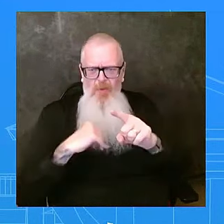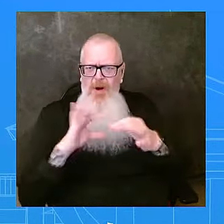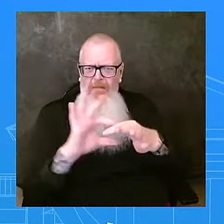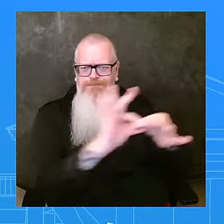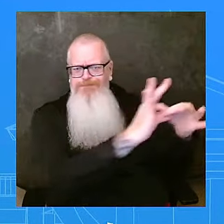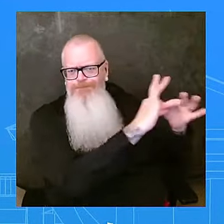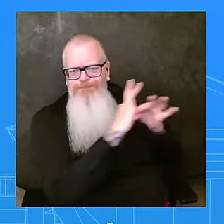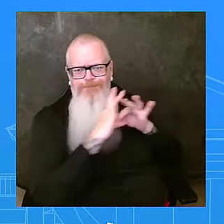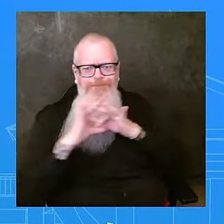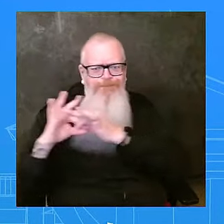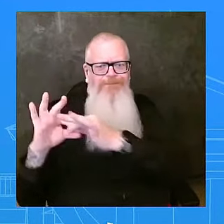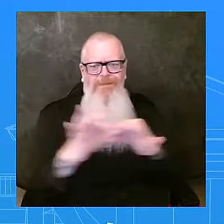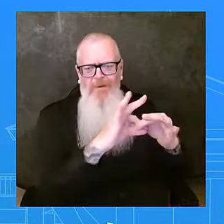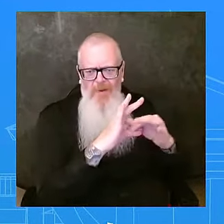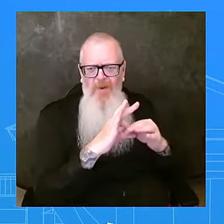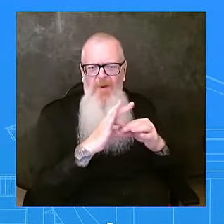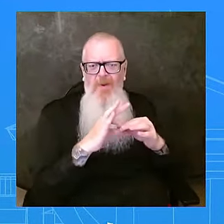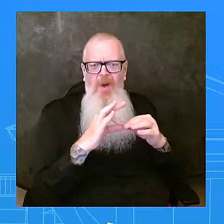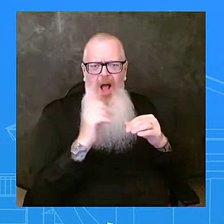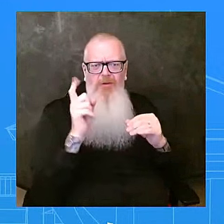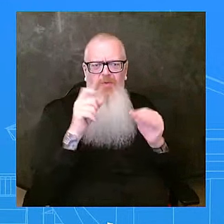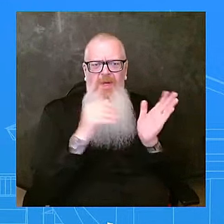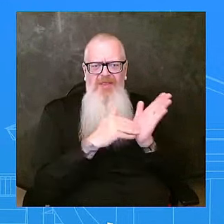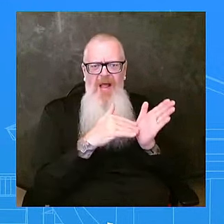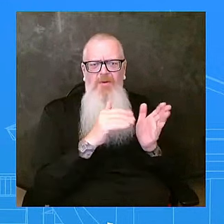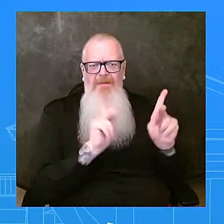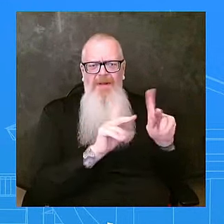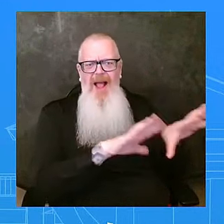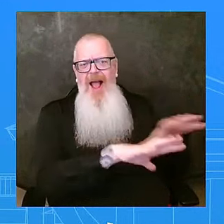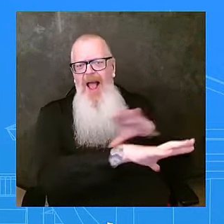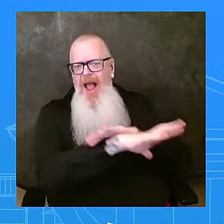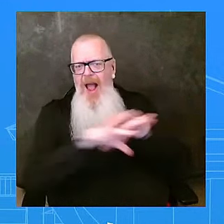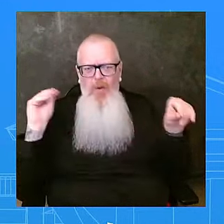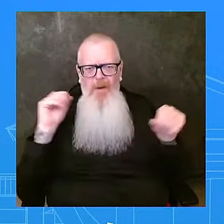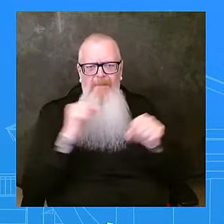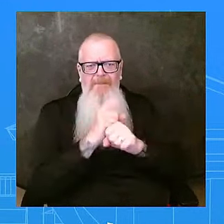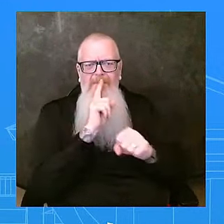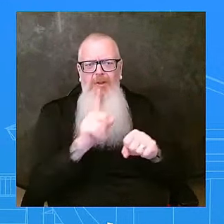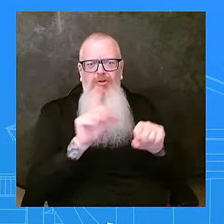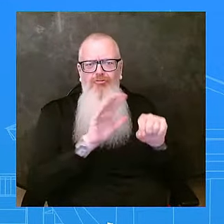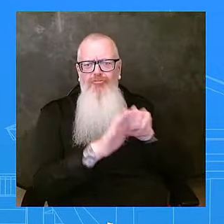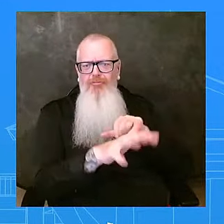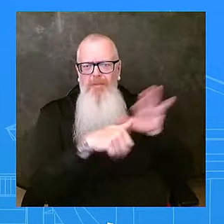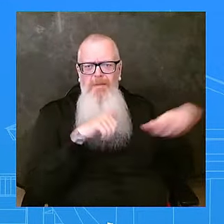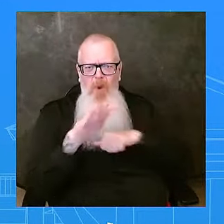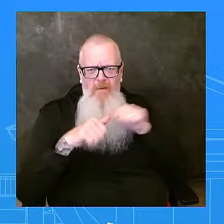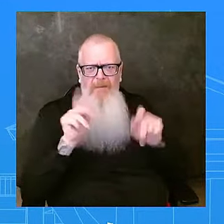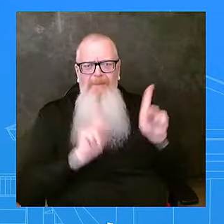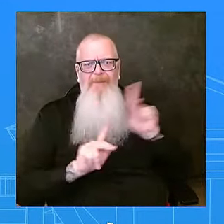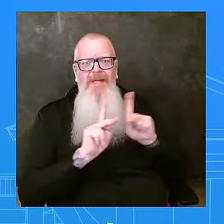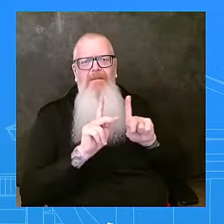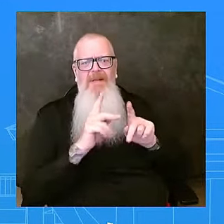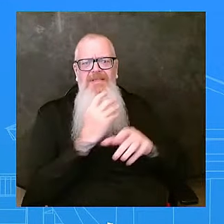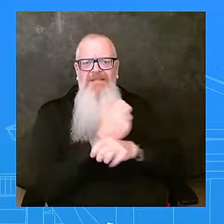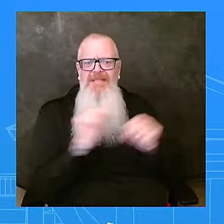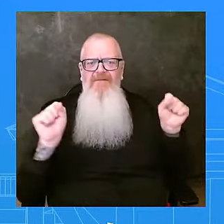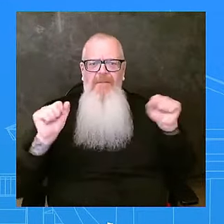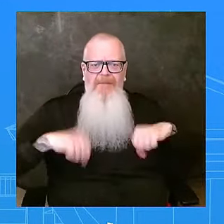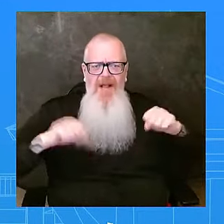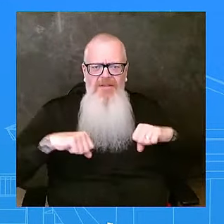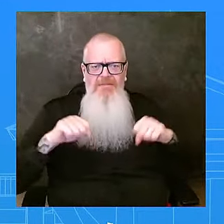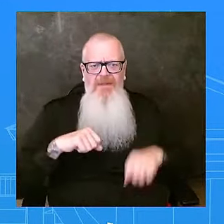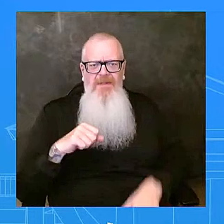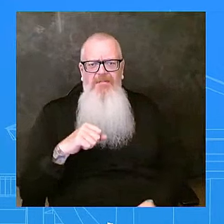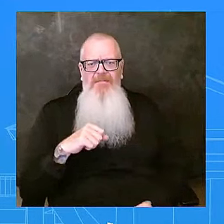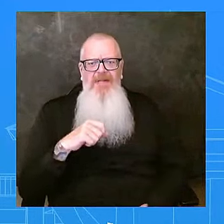sure we removed our diplomats and our military personnel safely. As I said, Ed, not everything went according to plan. Nothing